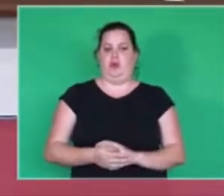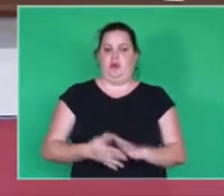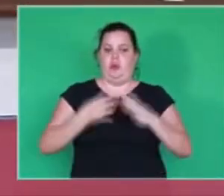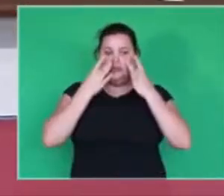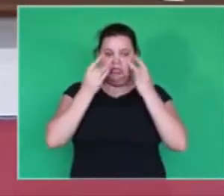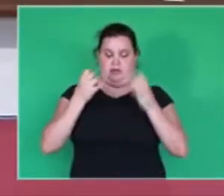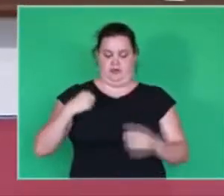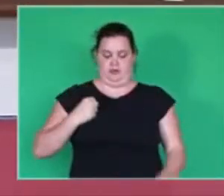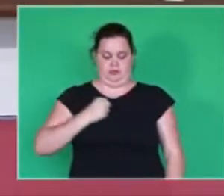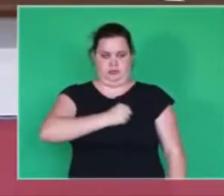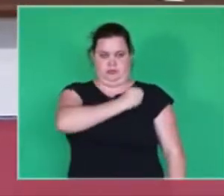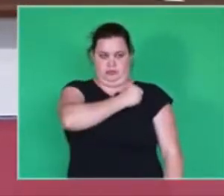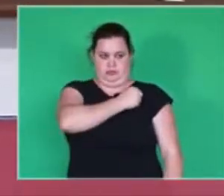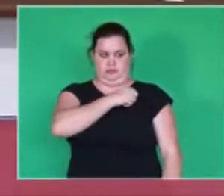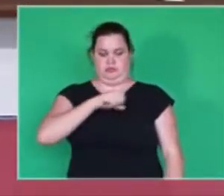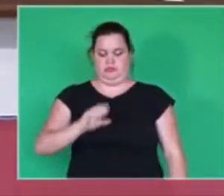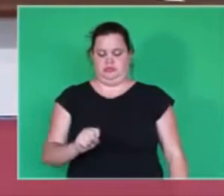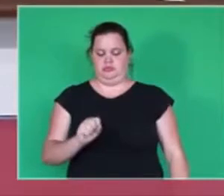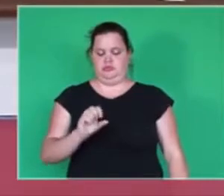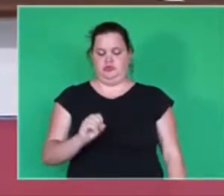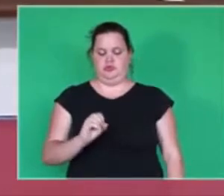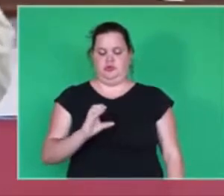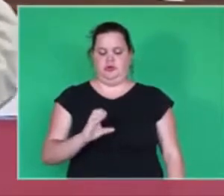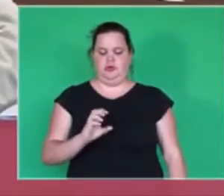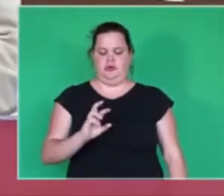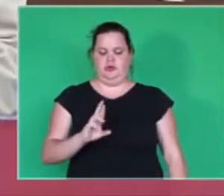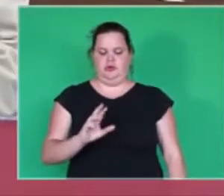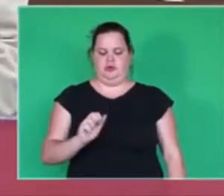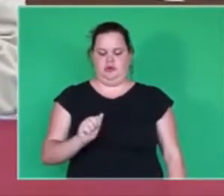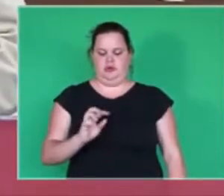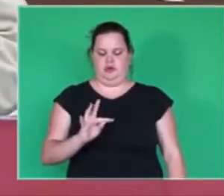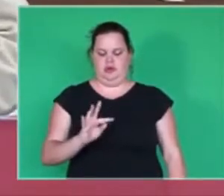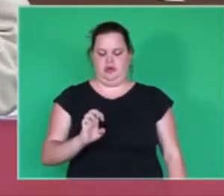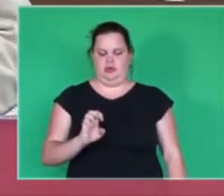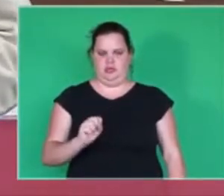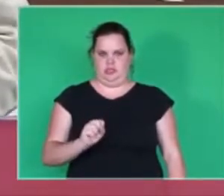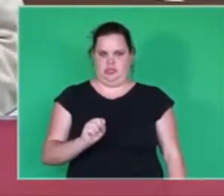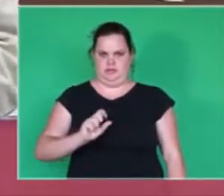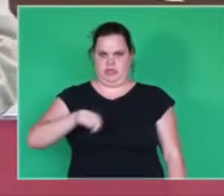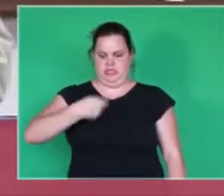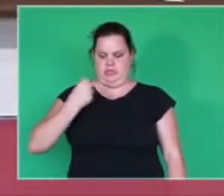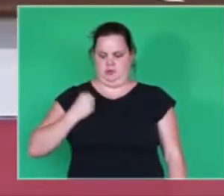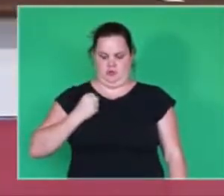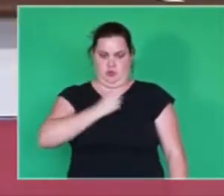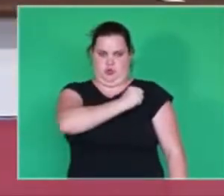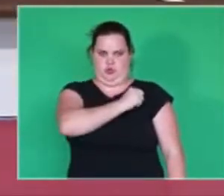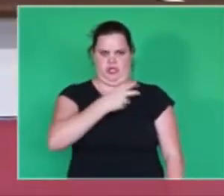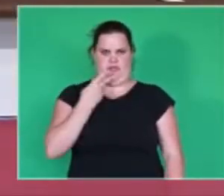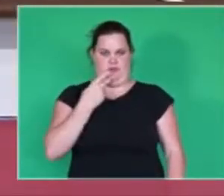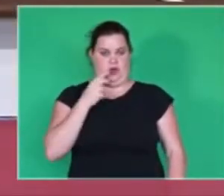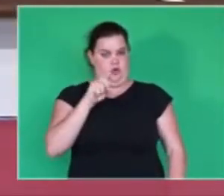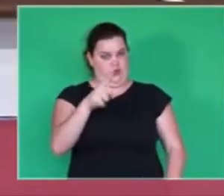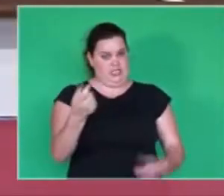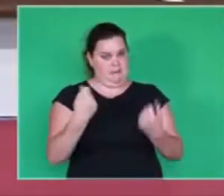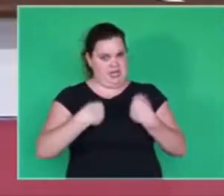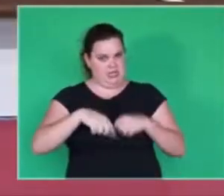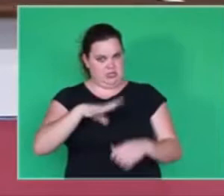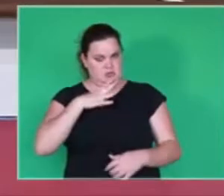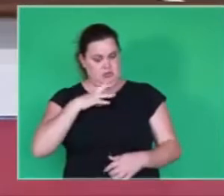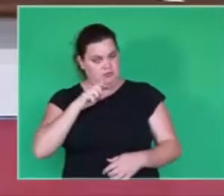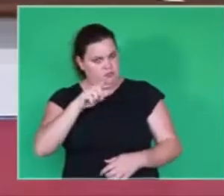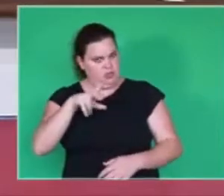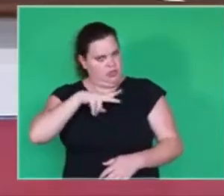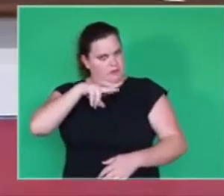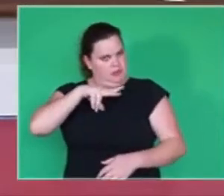So Socrates, his idea was to know thyself. He came